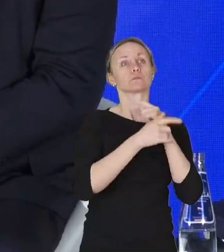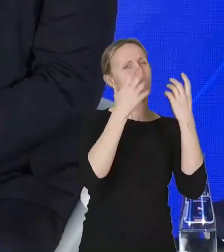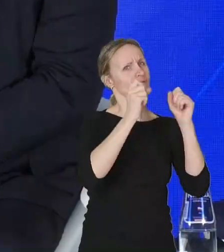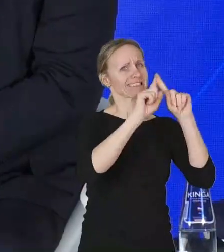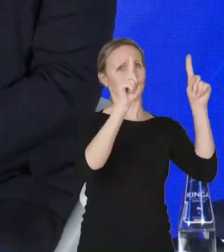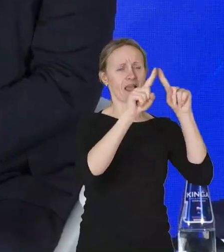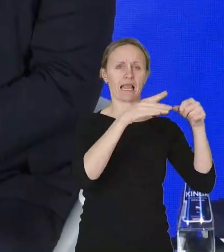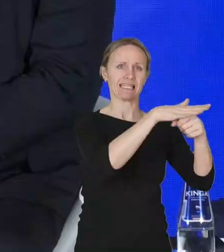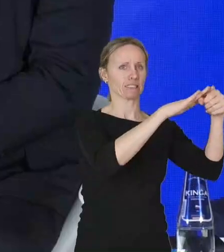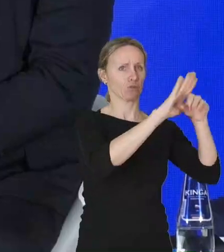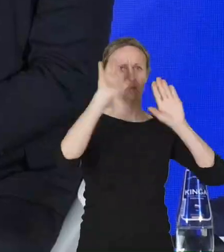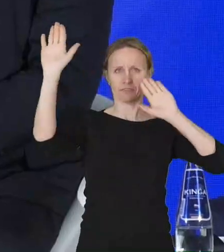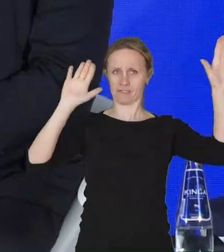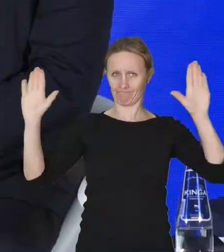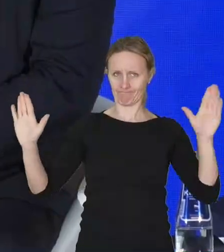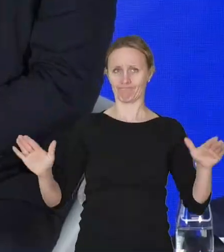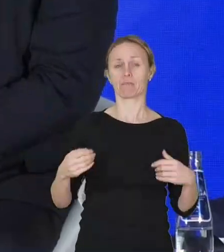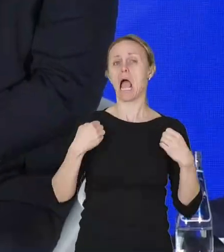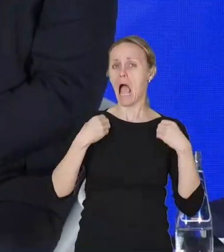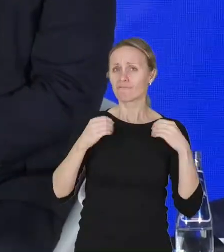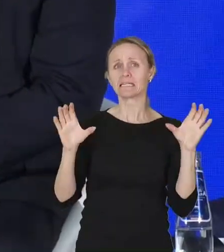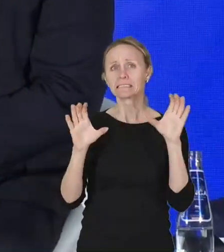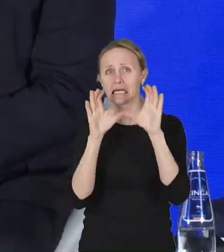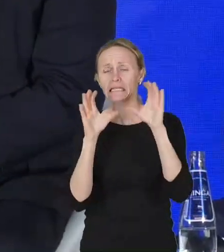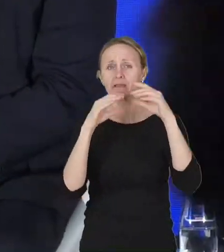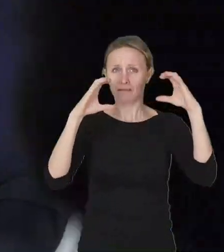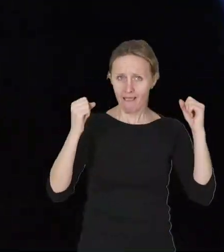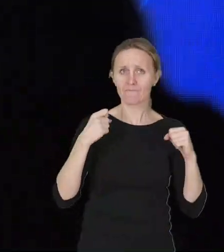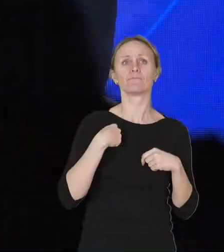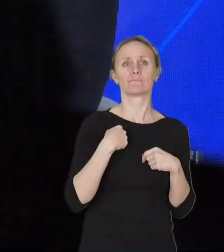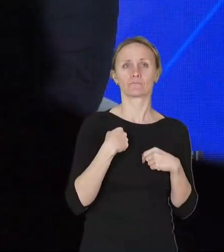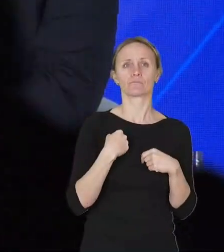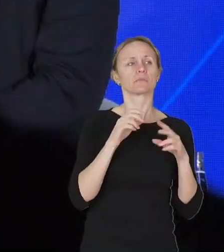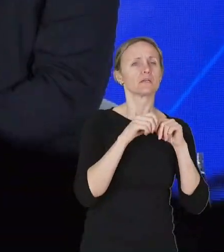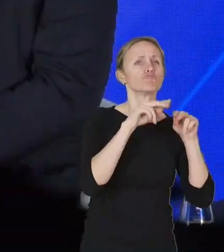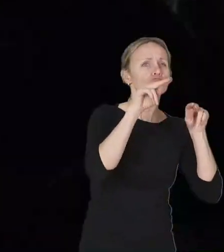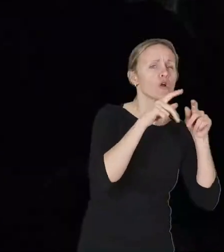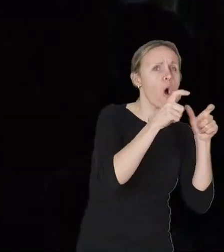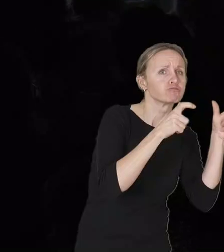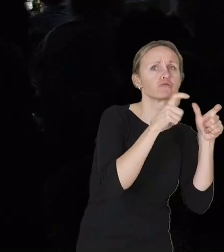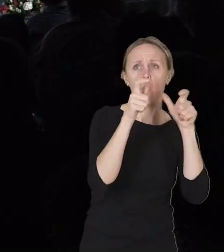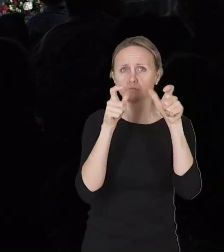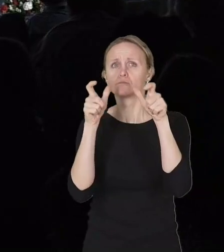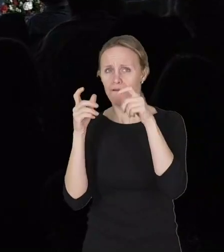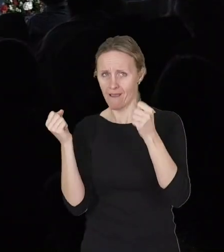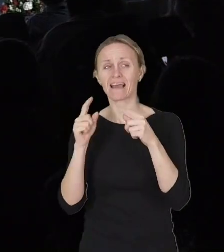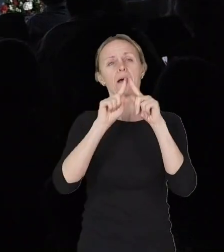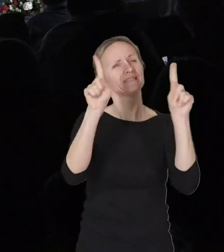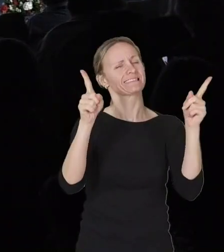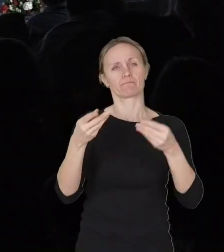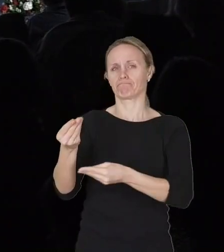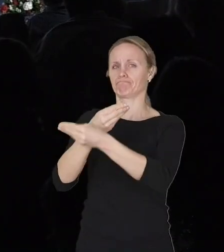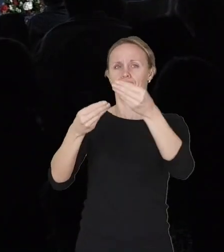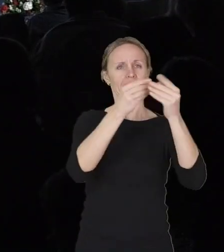offices, and so on and so on. That's just crazy that we cannot let it go because,